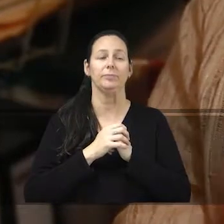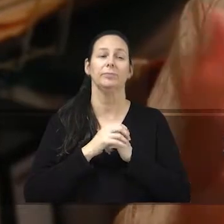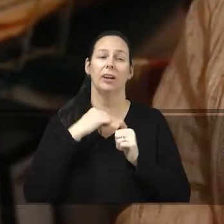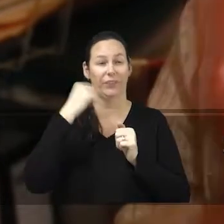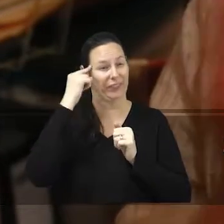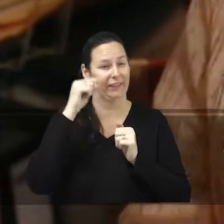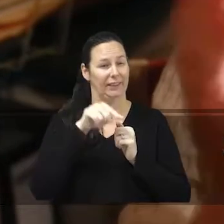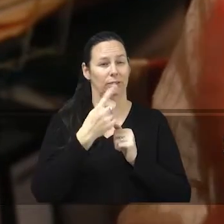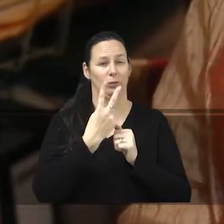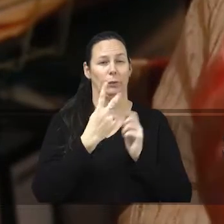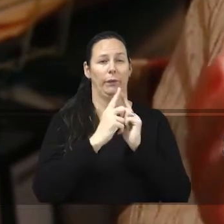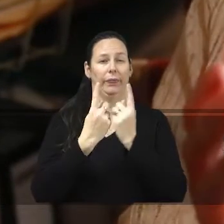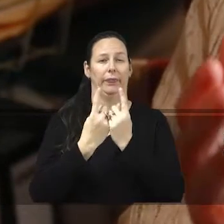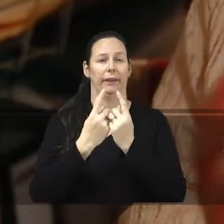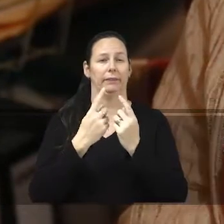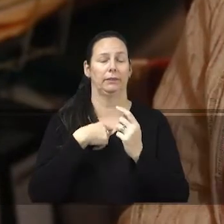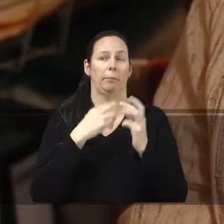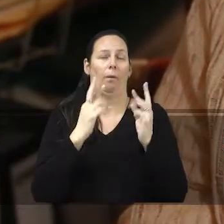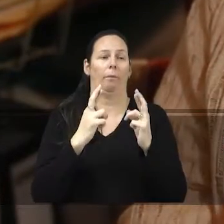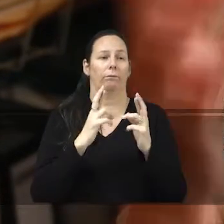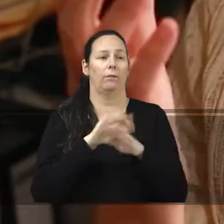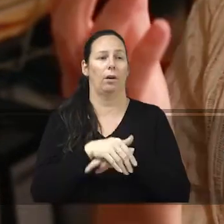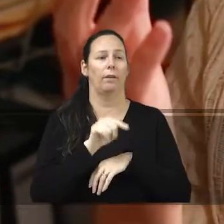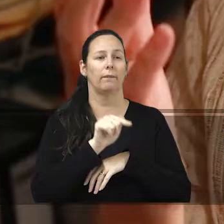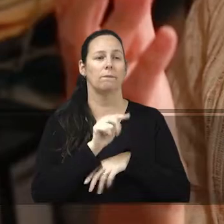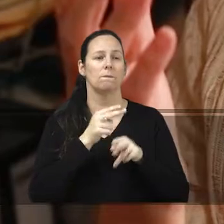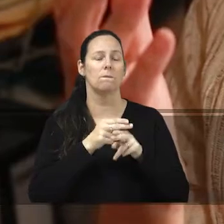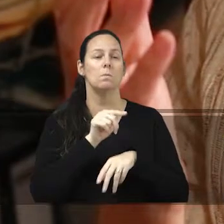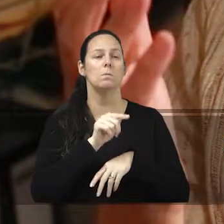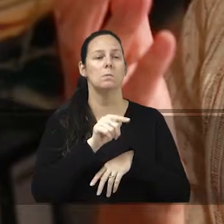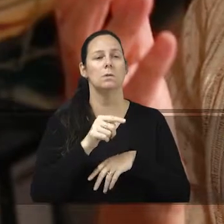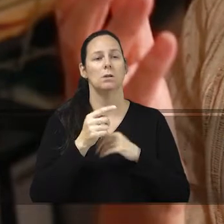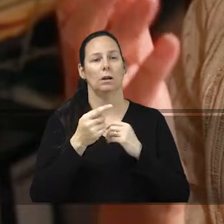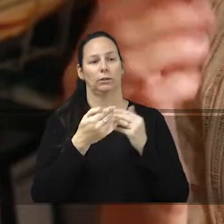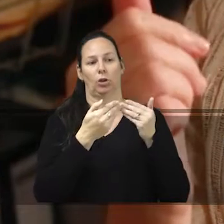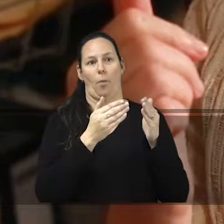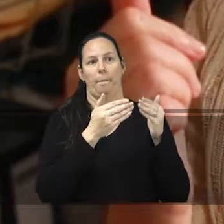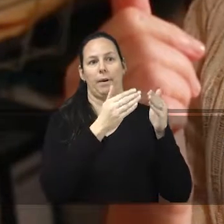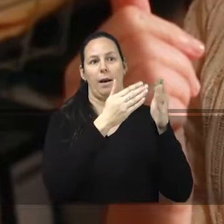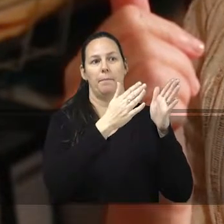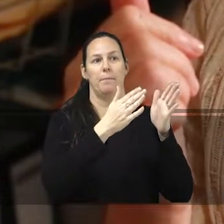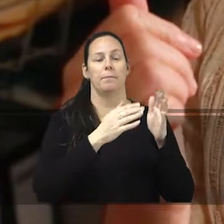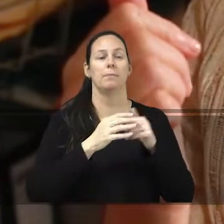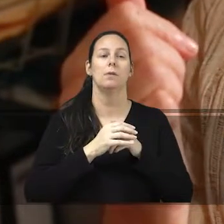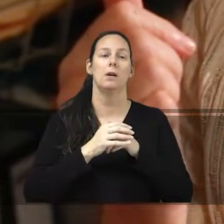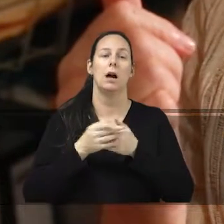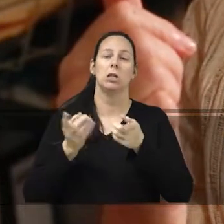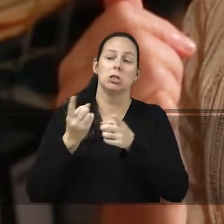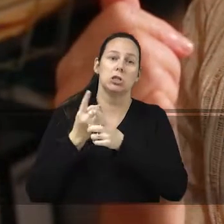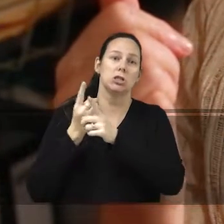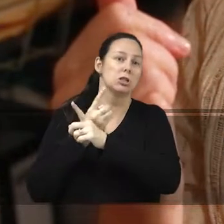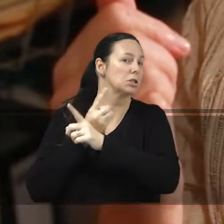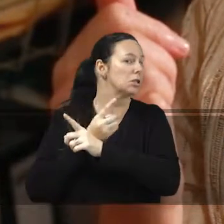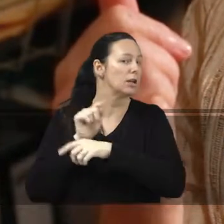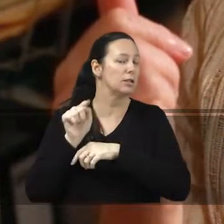So I think the two things I'm hopeful for is that there's an opening up, and there's a